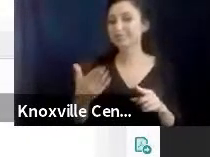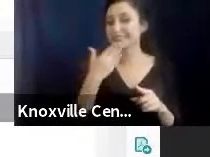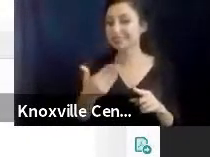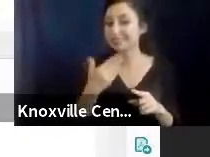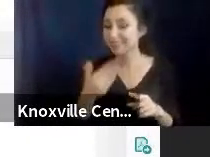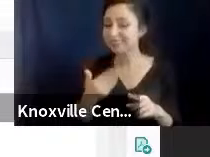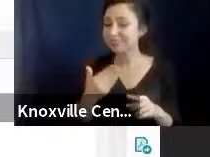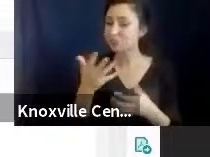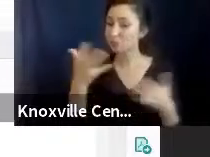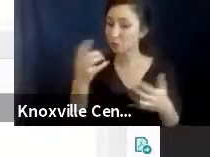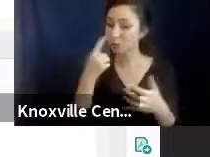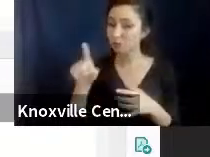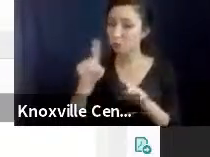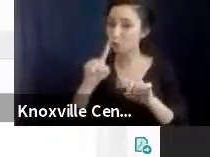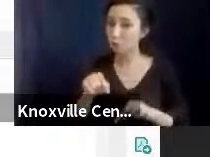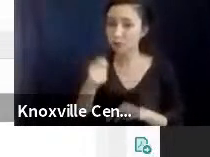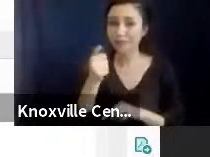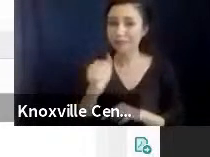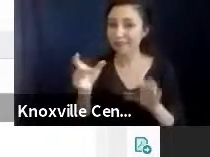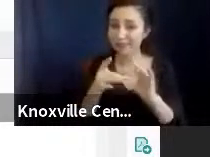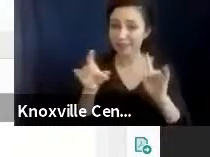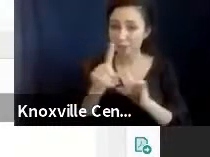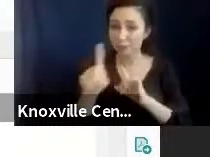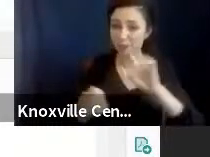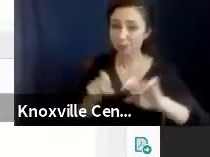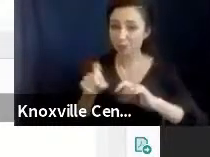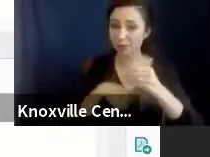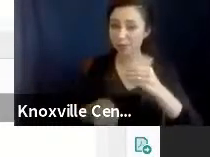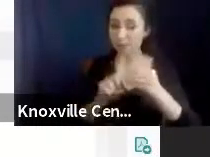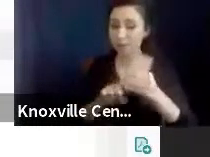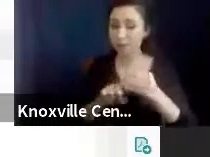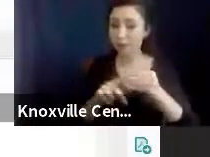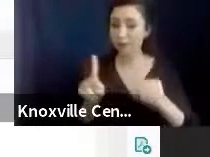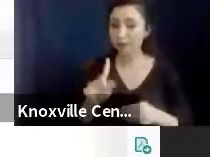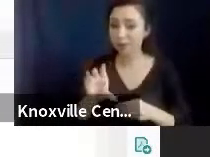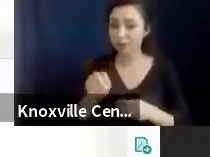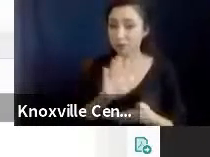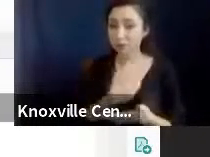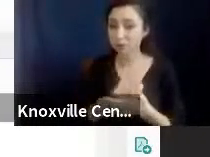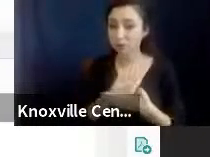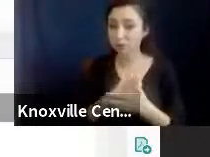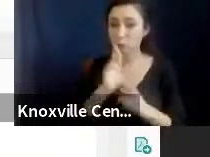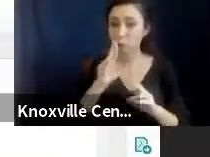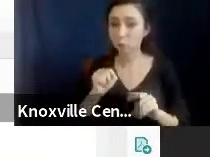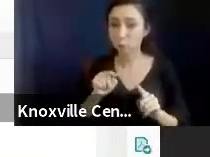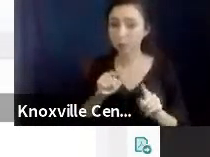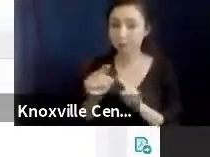questions, comments about the Knoxville County school report?